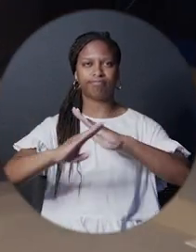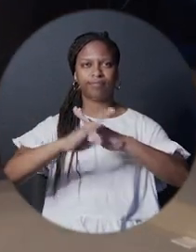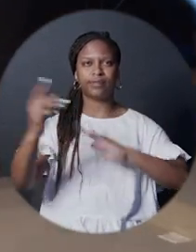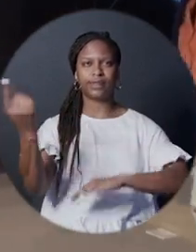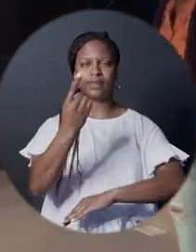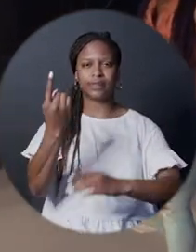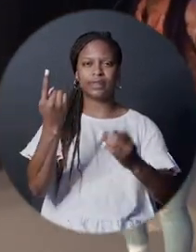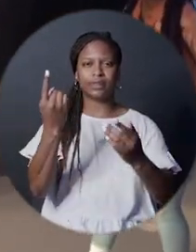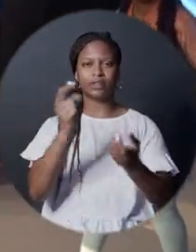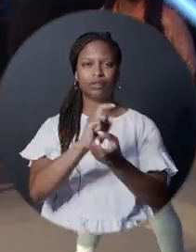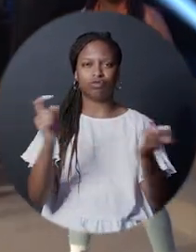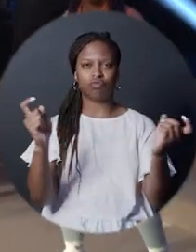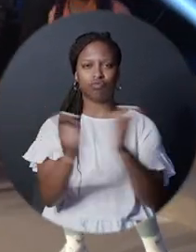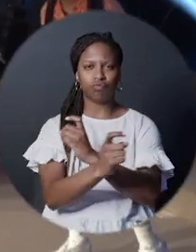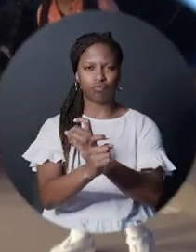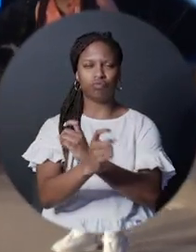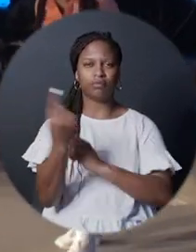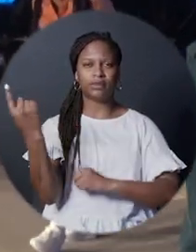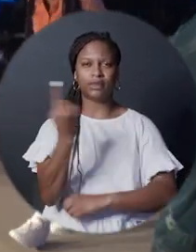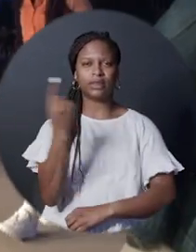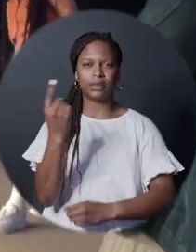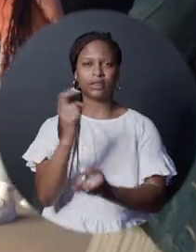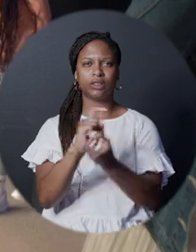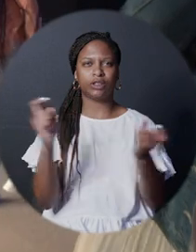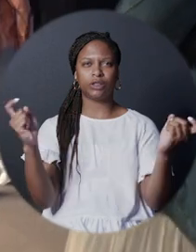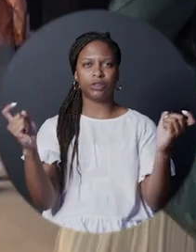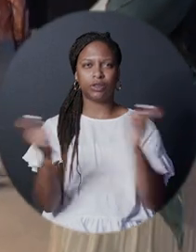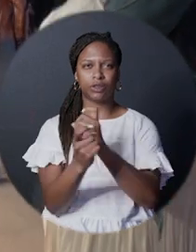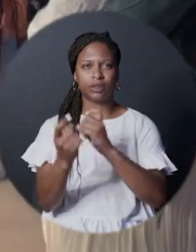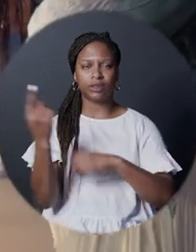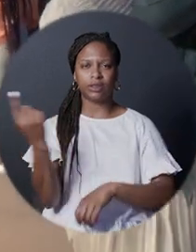it. He blocked it. Something's about to change.